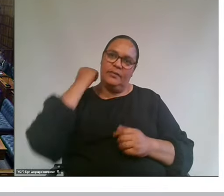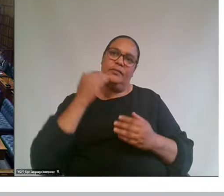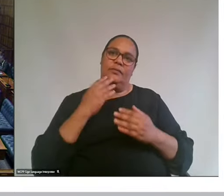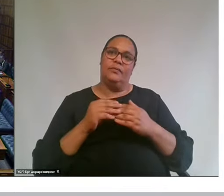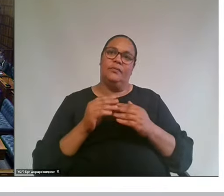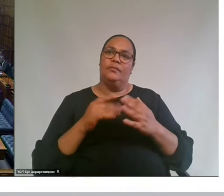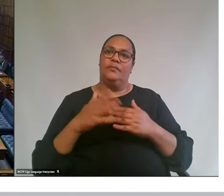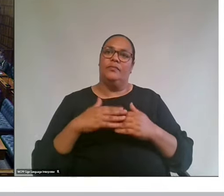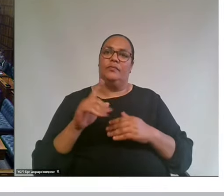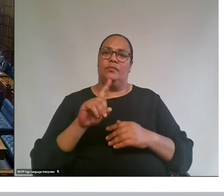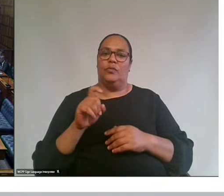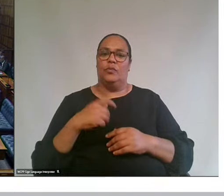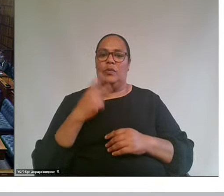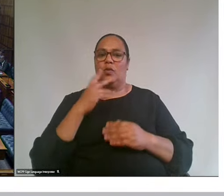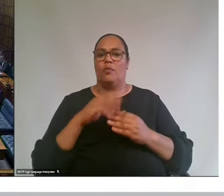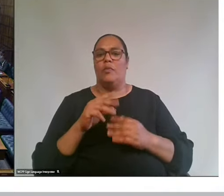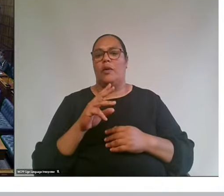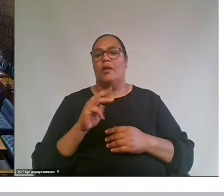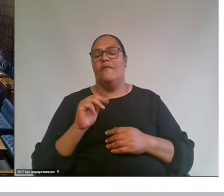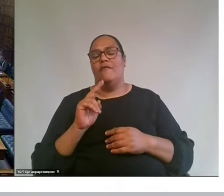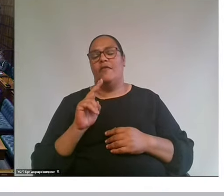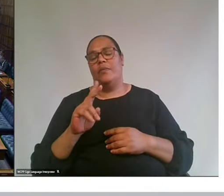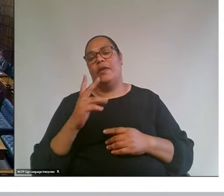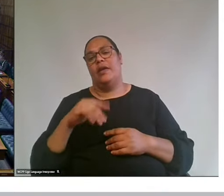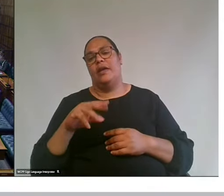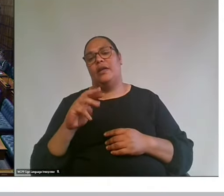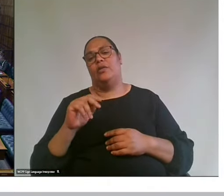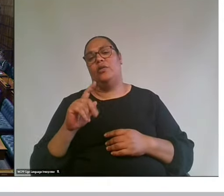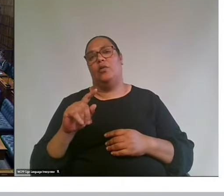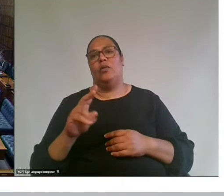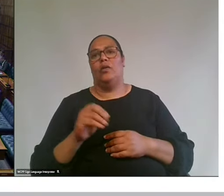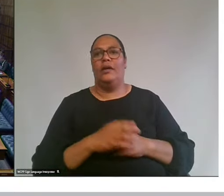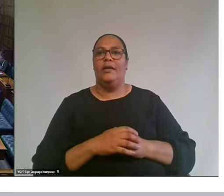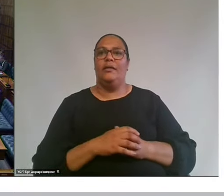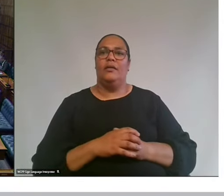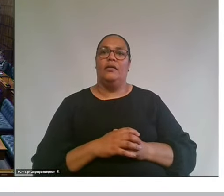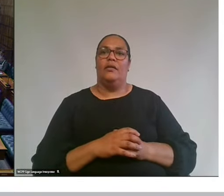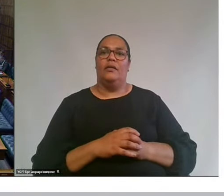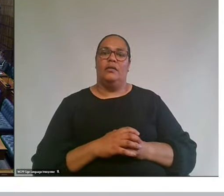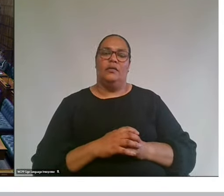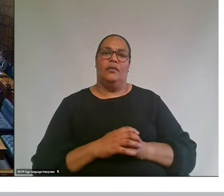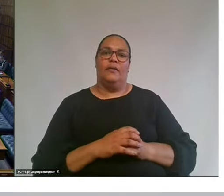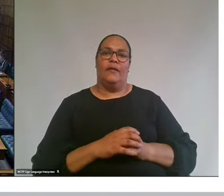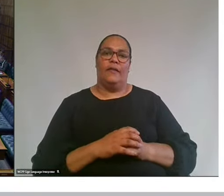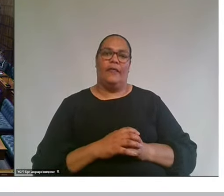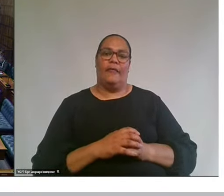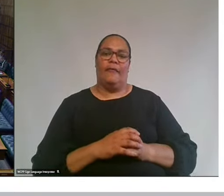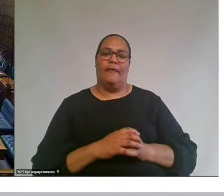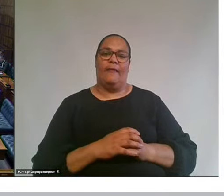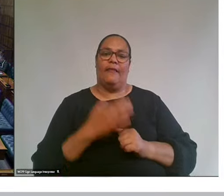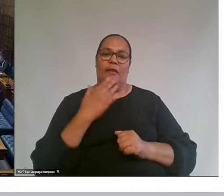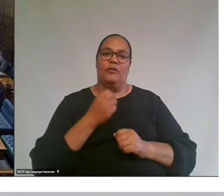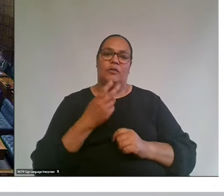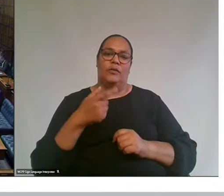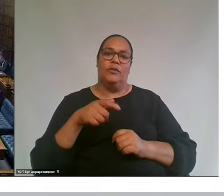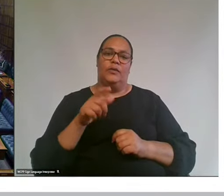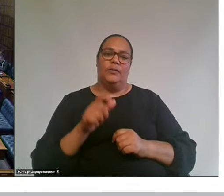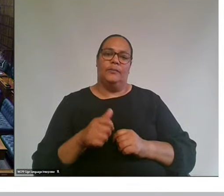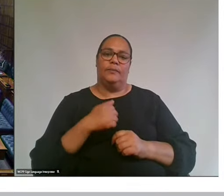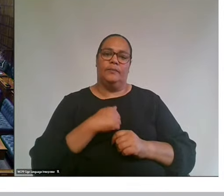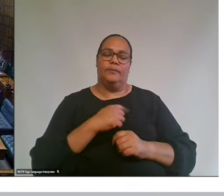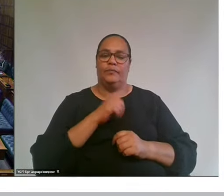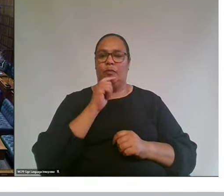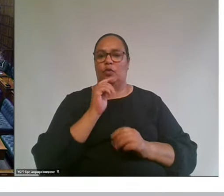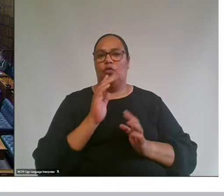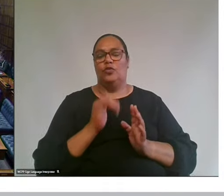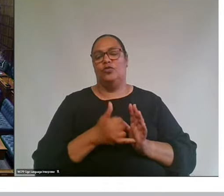questions I saw member and first and then member and KLA thank you very much CH person mine is really